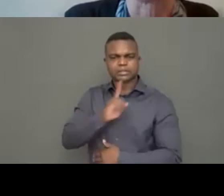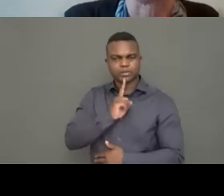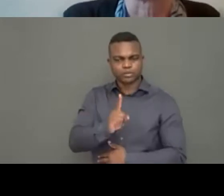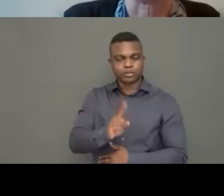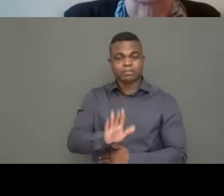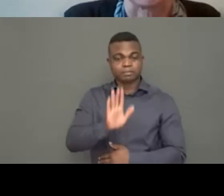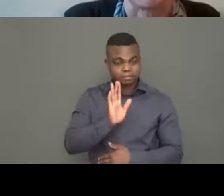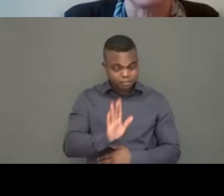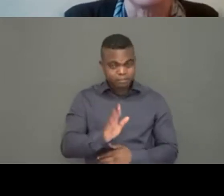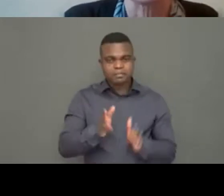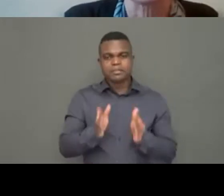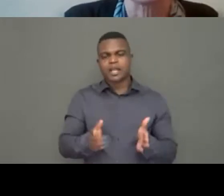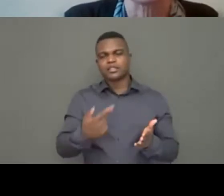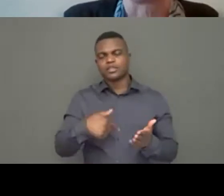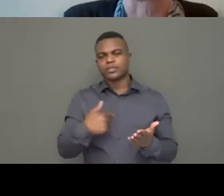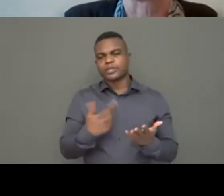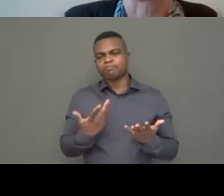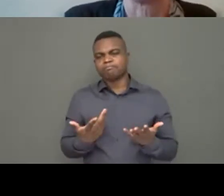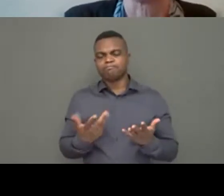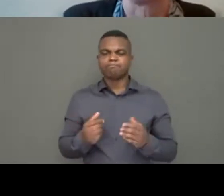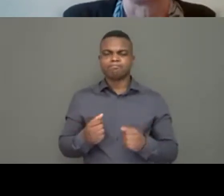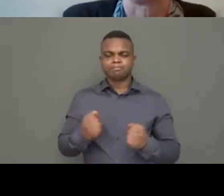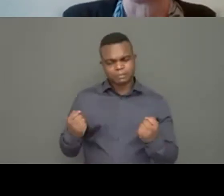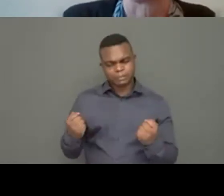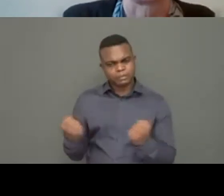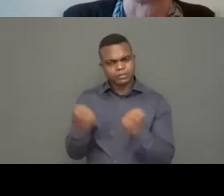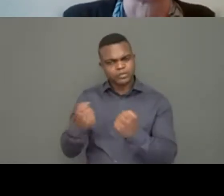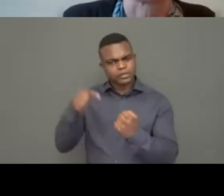efforts on raising awareness. And then also,